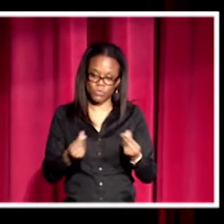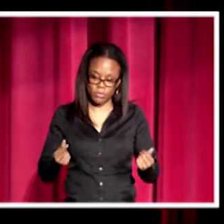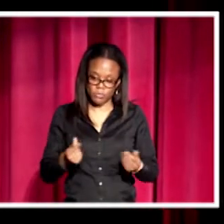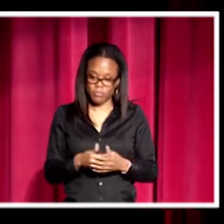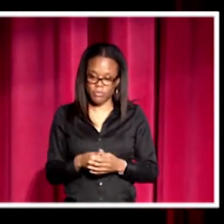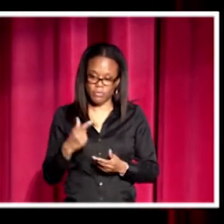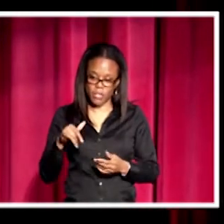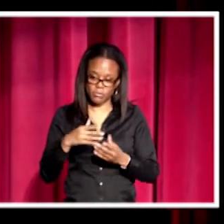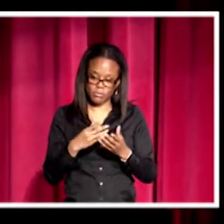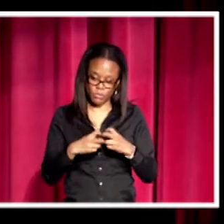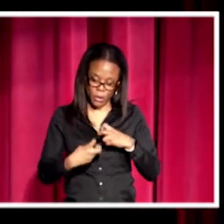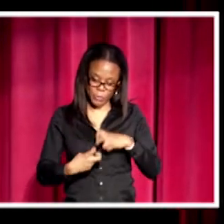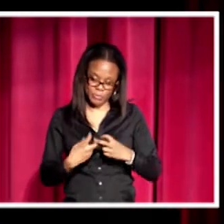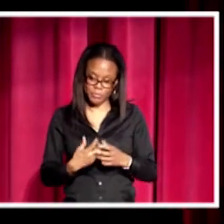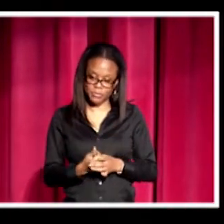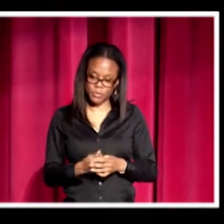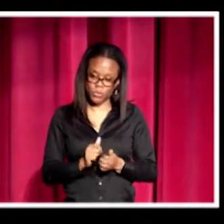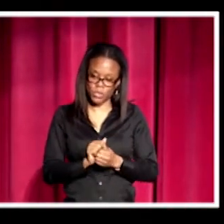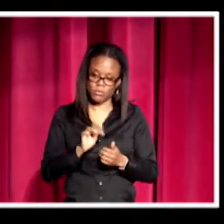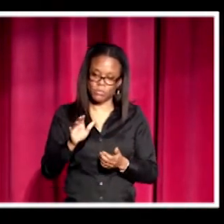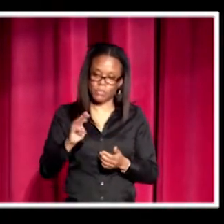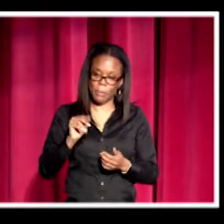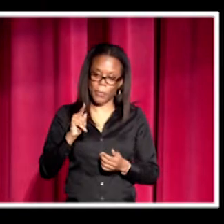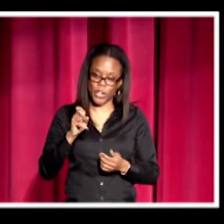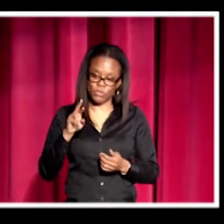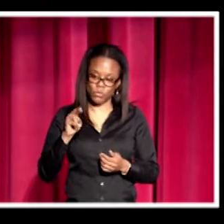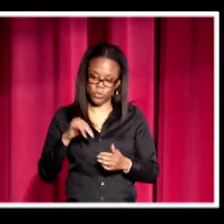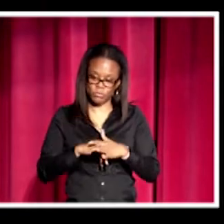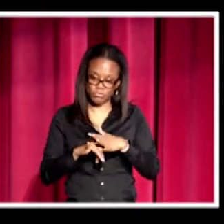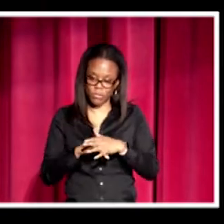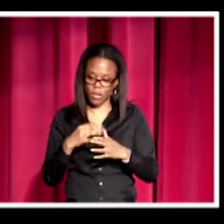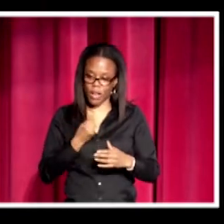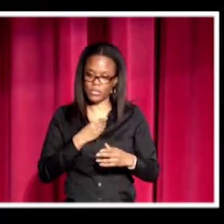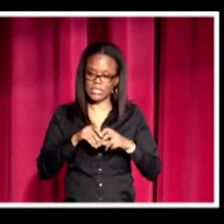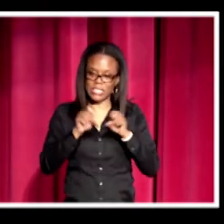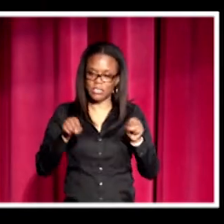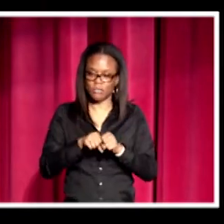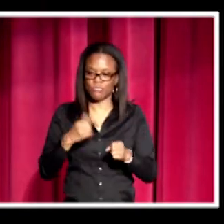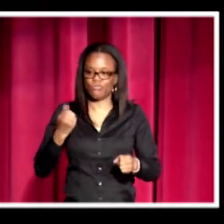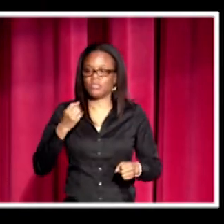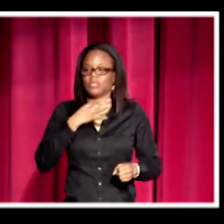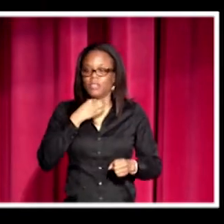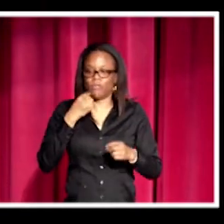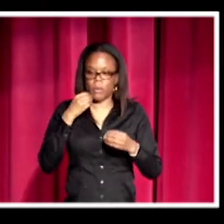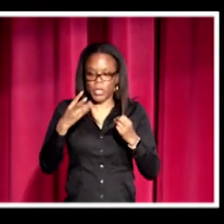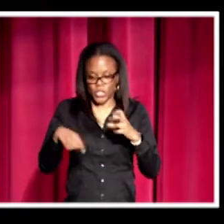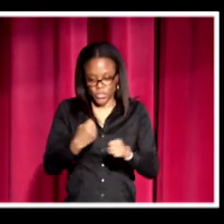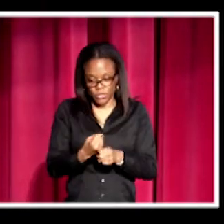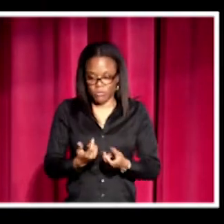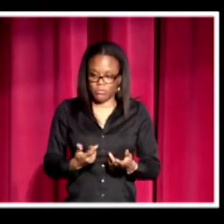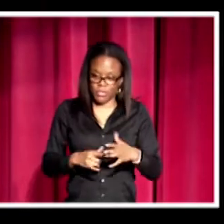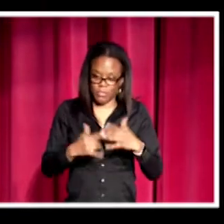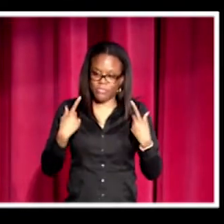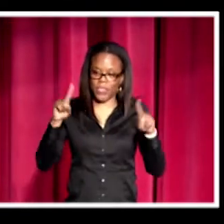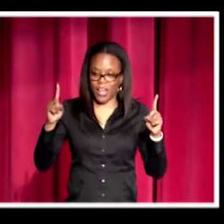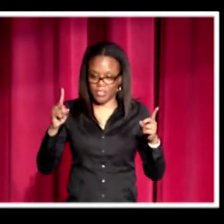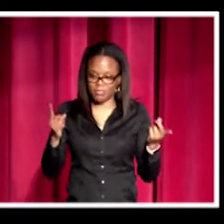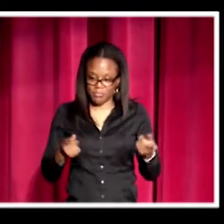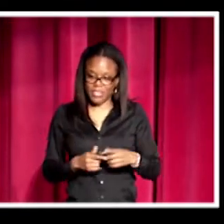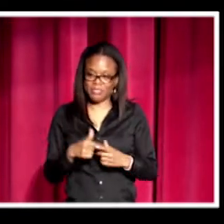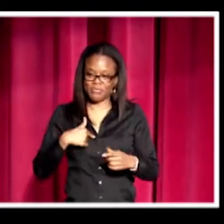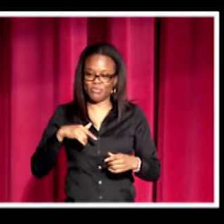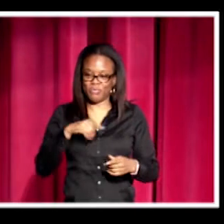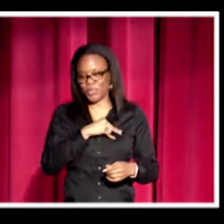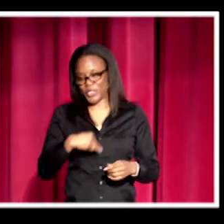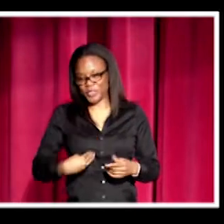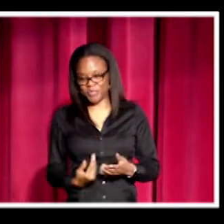dedicated revenue problem that has held our system back for years and years. And I'm proud that I'm the mayor and